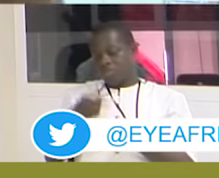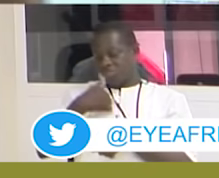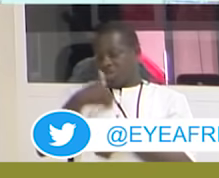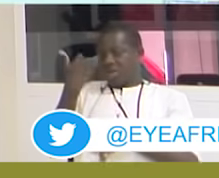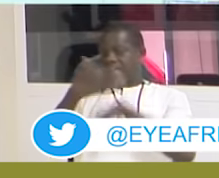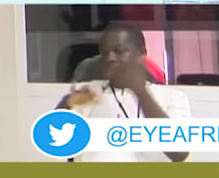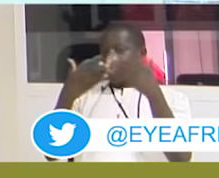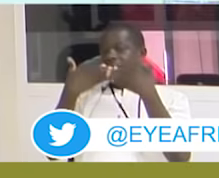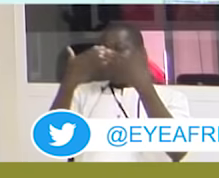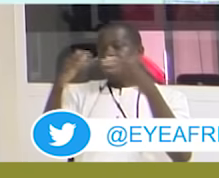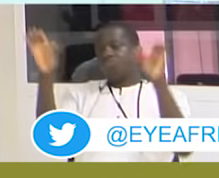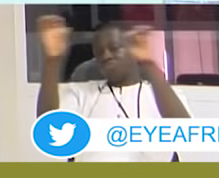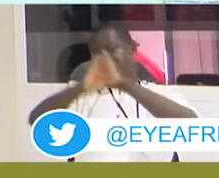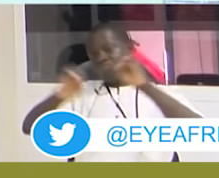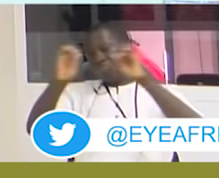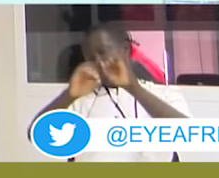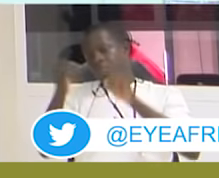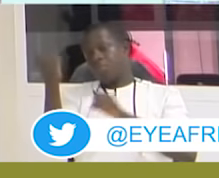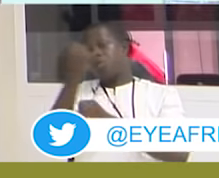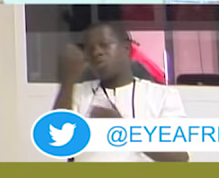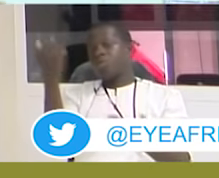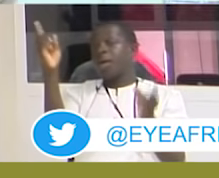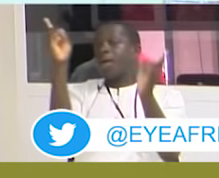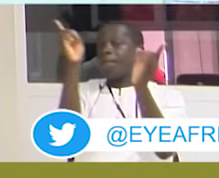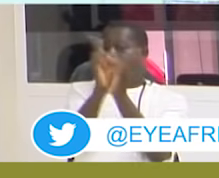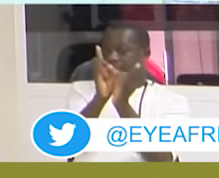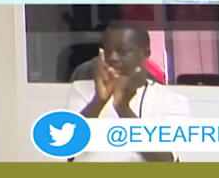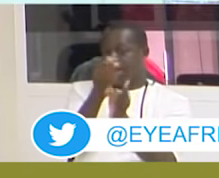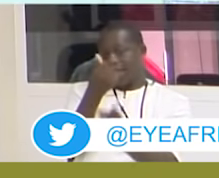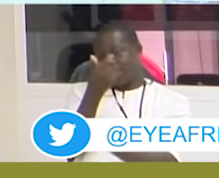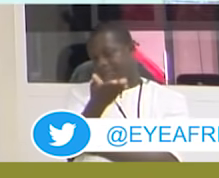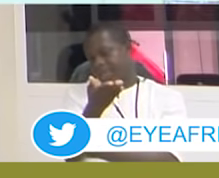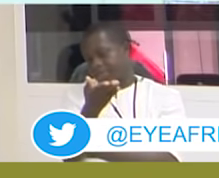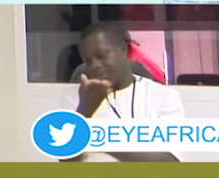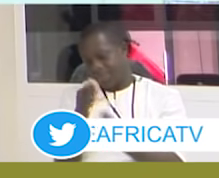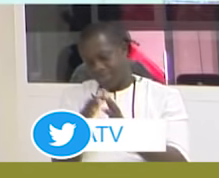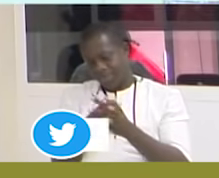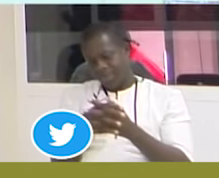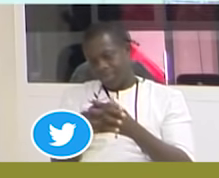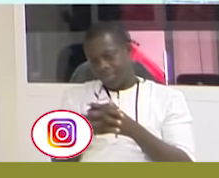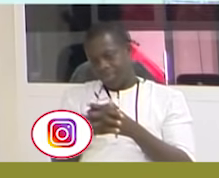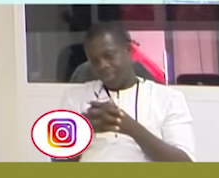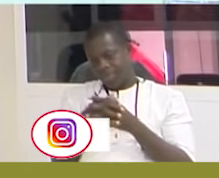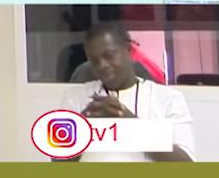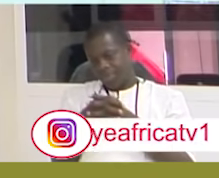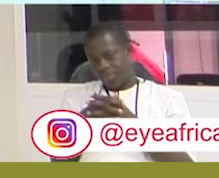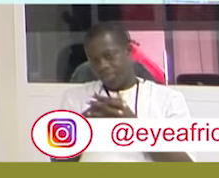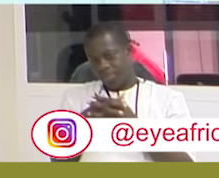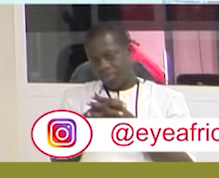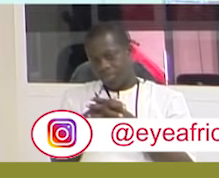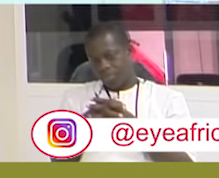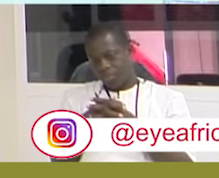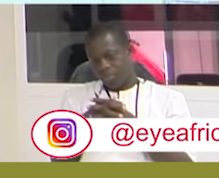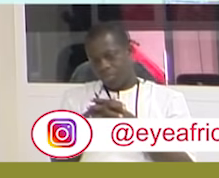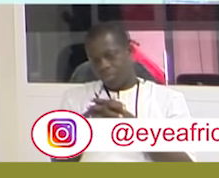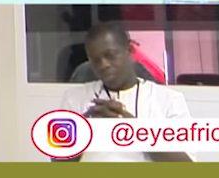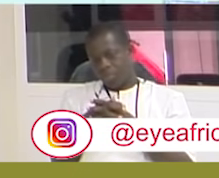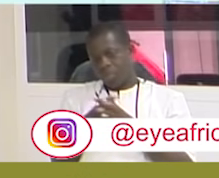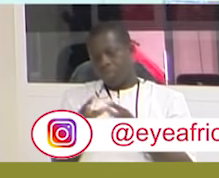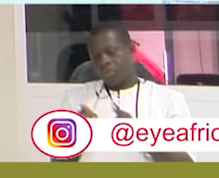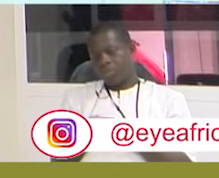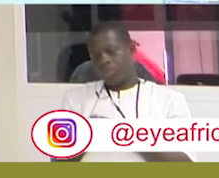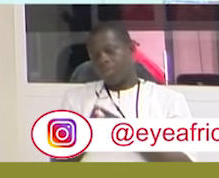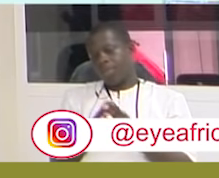dara ndax te xaaliss bobu dama ko fa feeka. For me, they didn't tell me anything, and that money I found it there. Bima daan duga